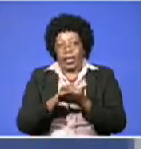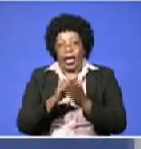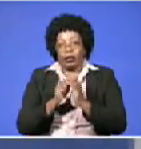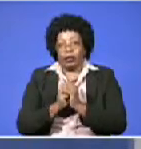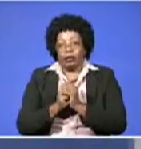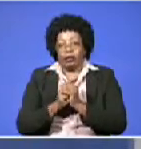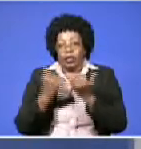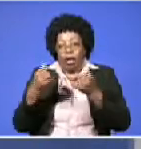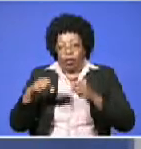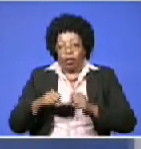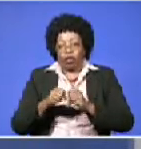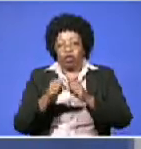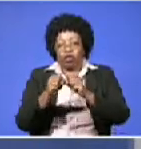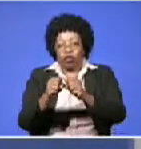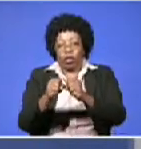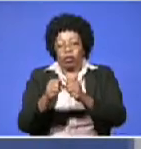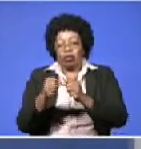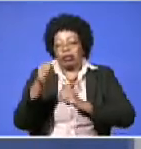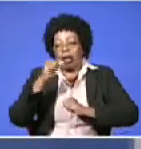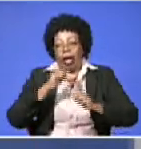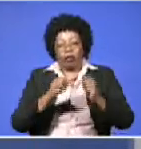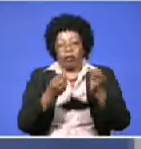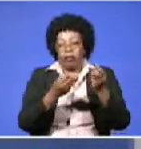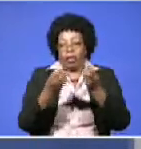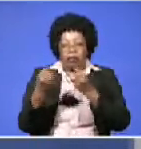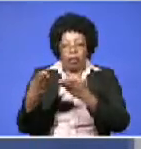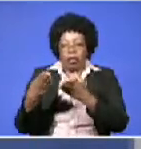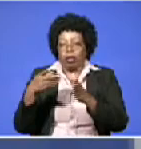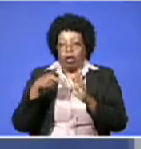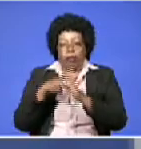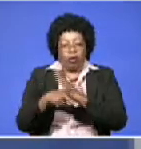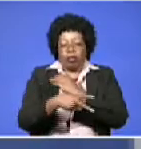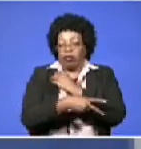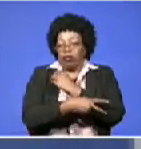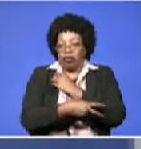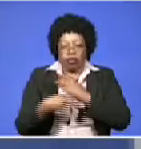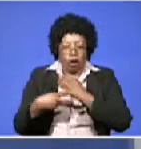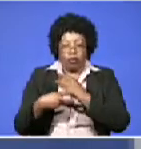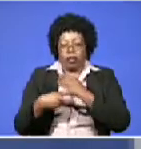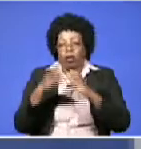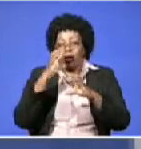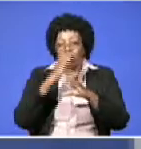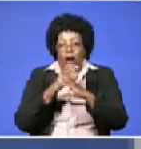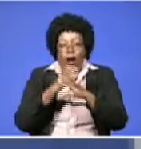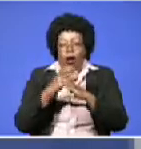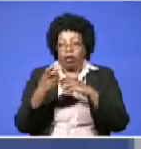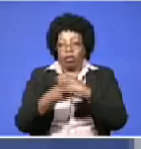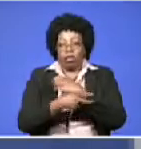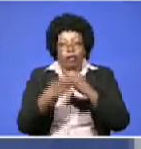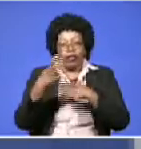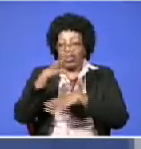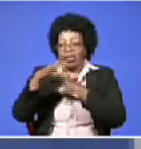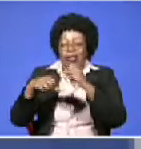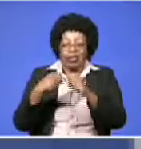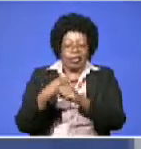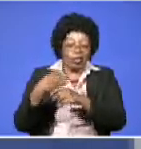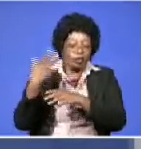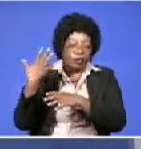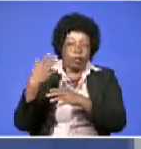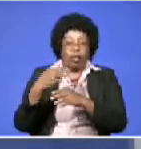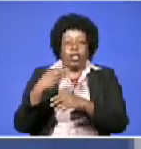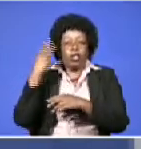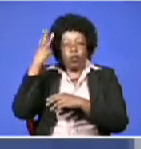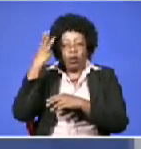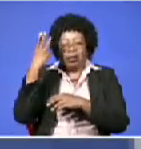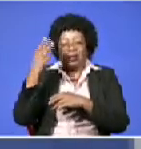Well, the streets of the capital have been quite active with a number of murders, armed robberies, car thefts, and other incidents for years. But have you ever stopped to